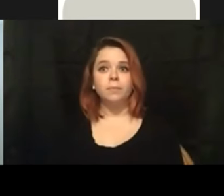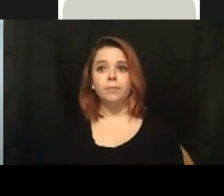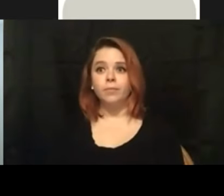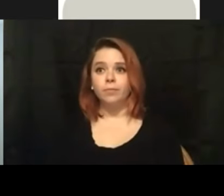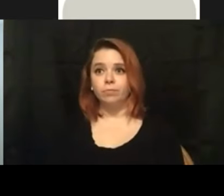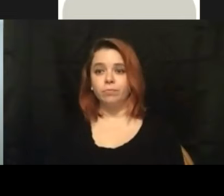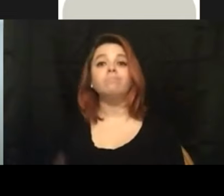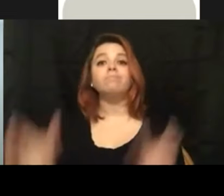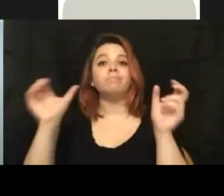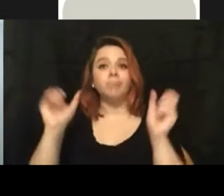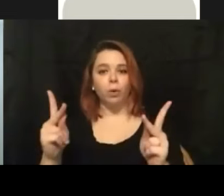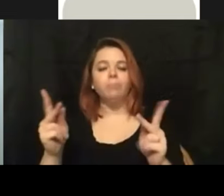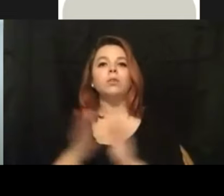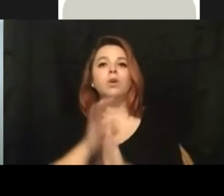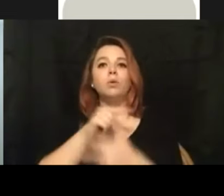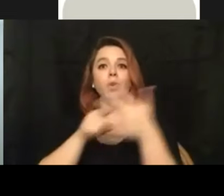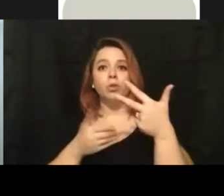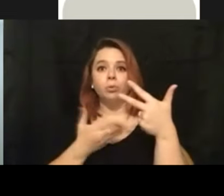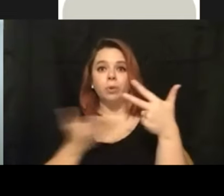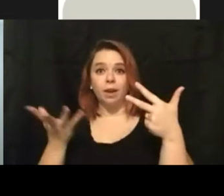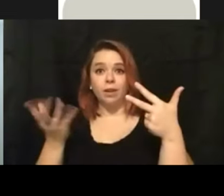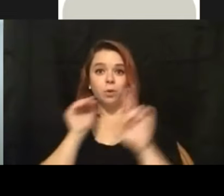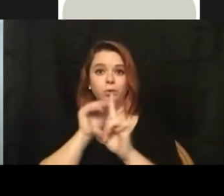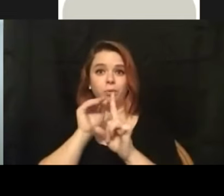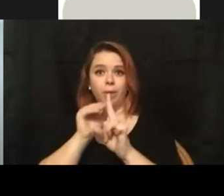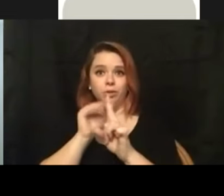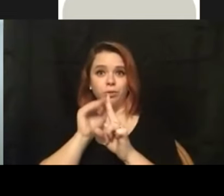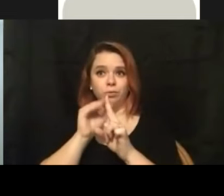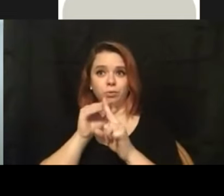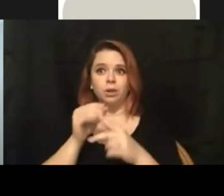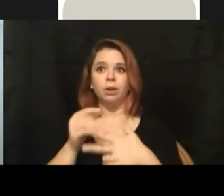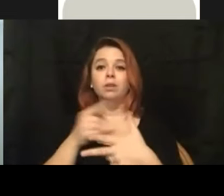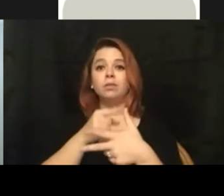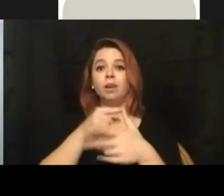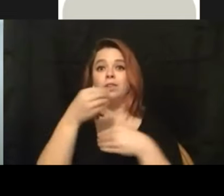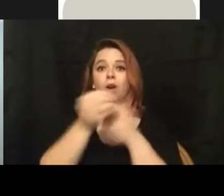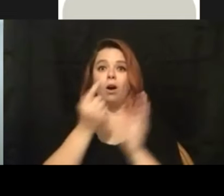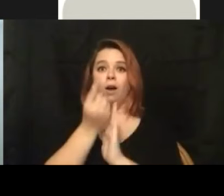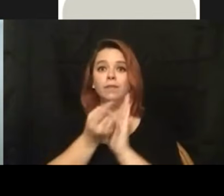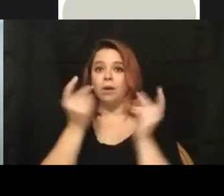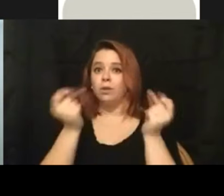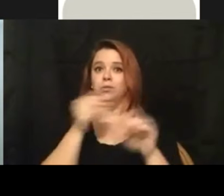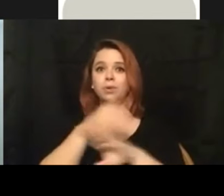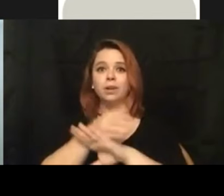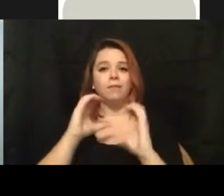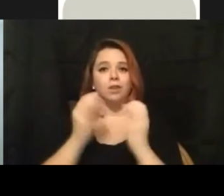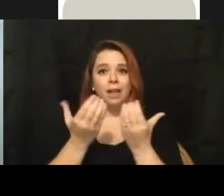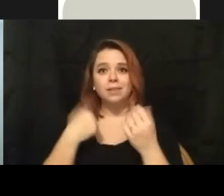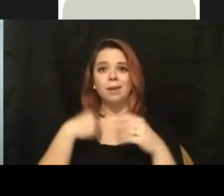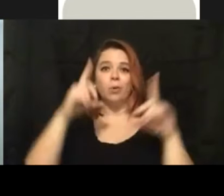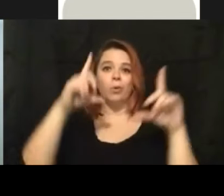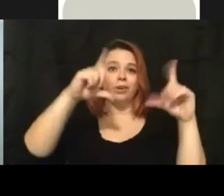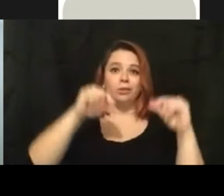All right, so here are the 3 things that I will remind you. I have office hours right after class today. I will be closing this window and switching over to my